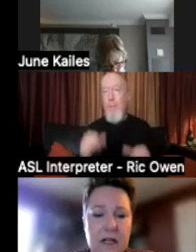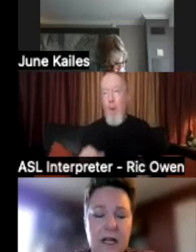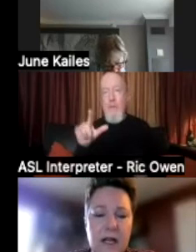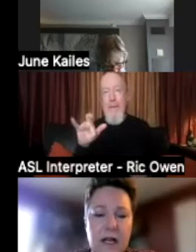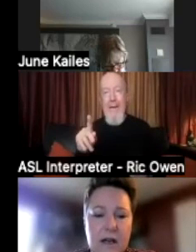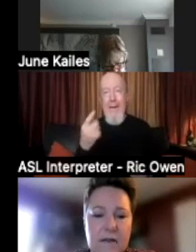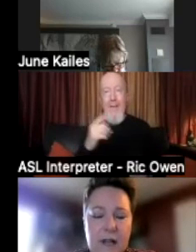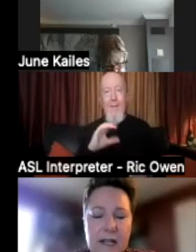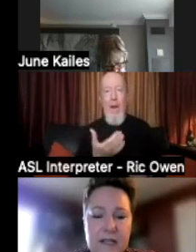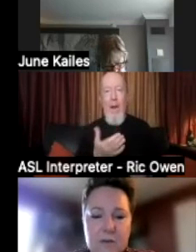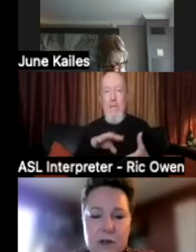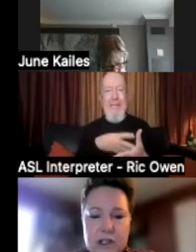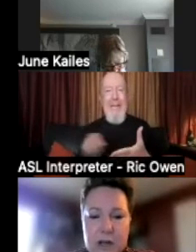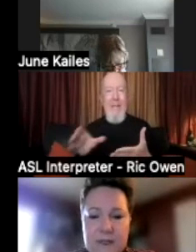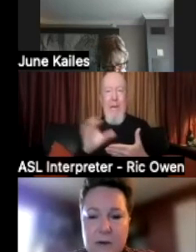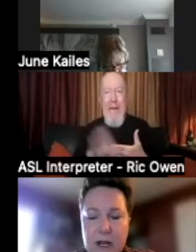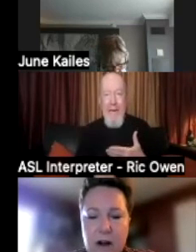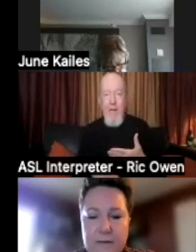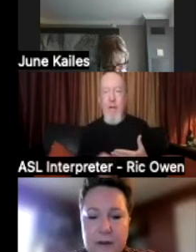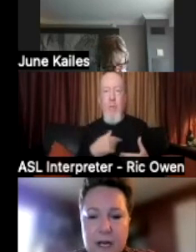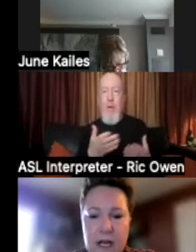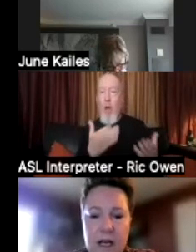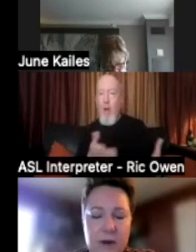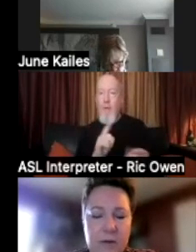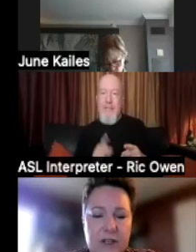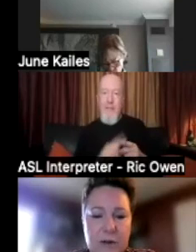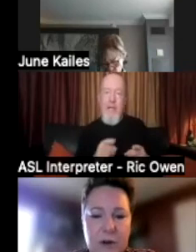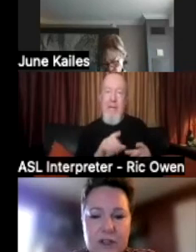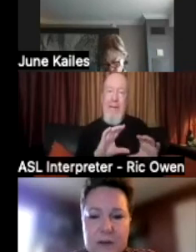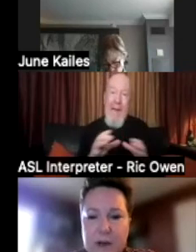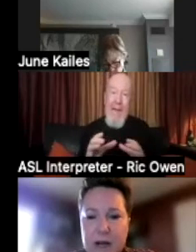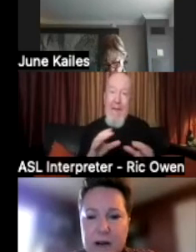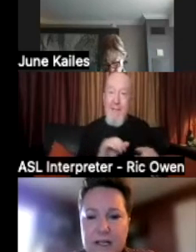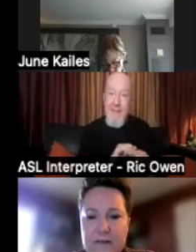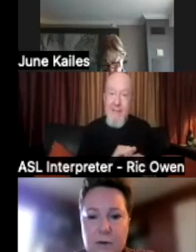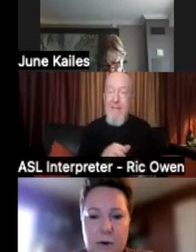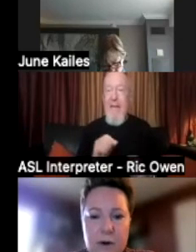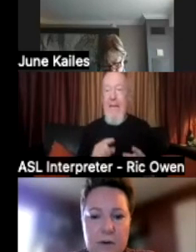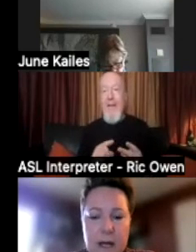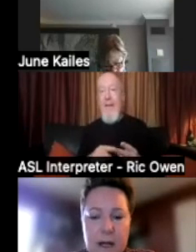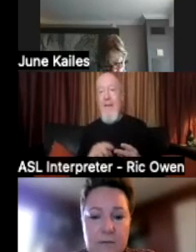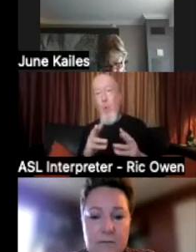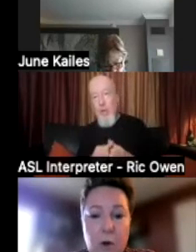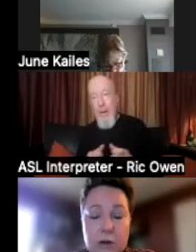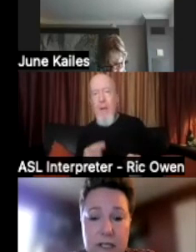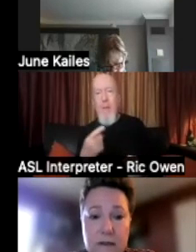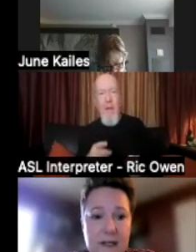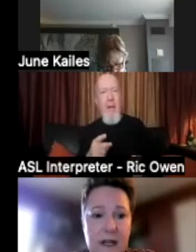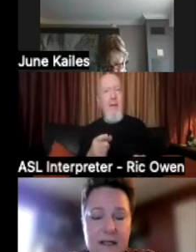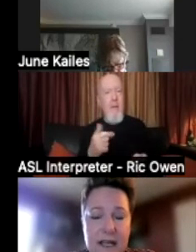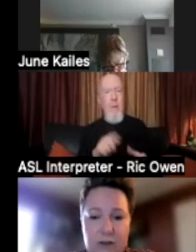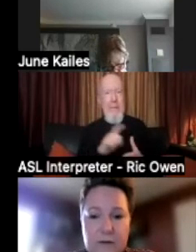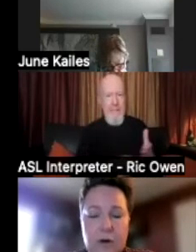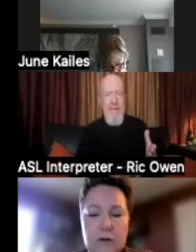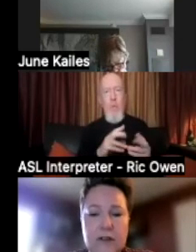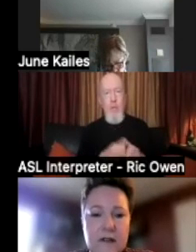calendar of classes and workshops that we offer. But we do emergency preparedness for older adults.